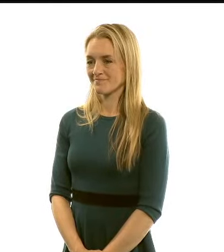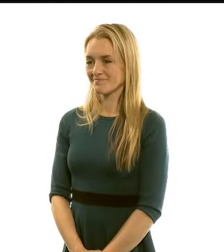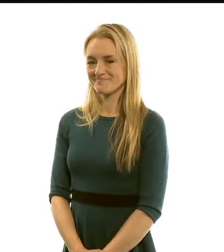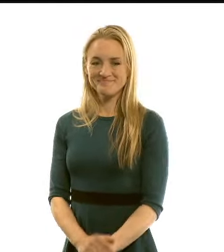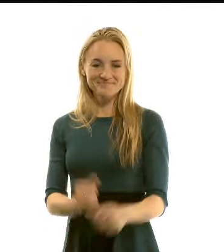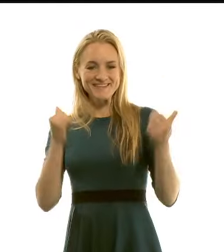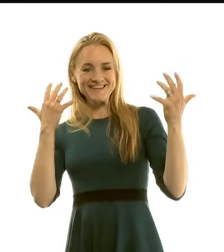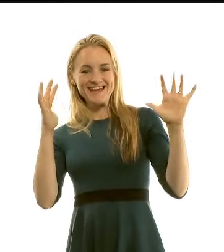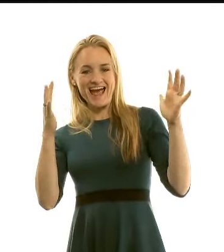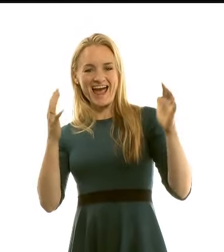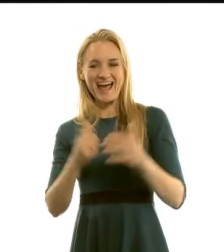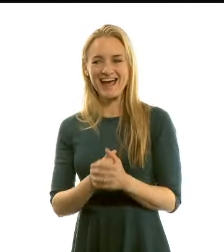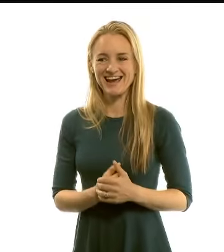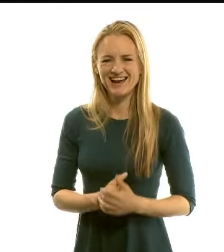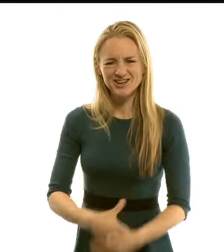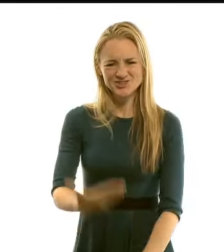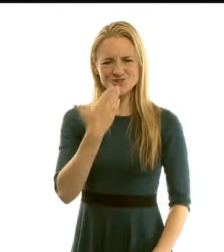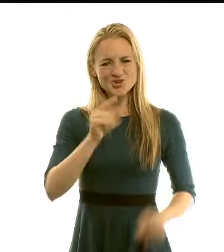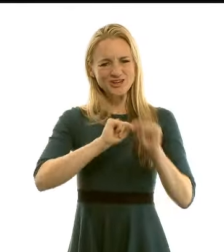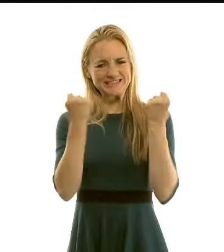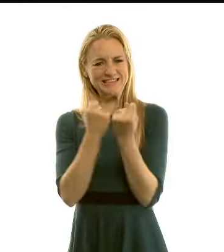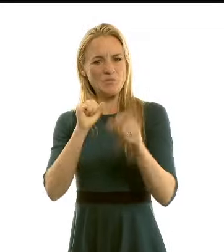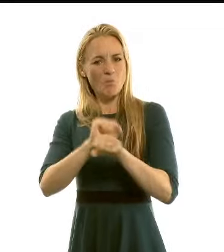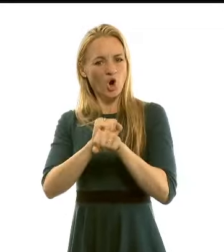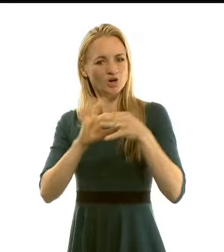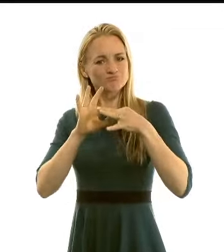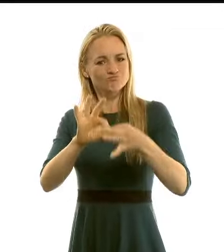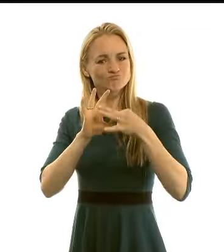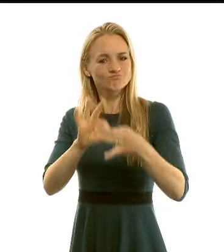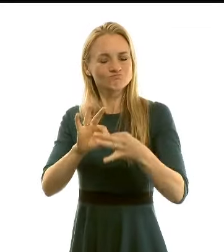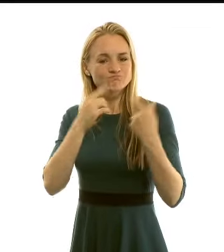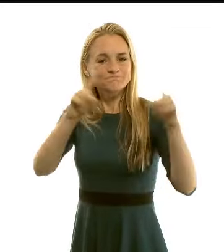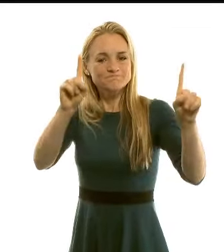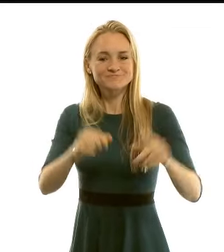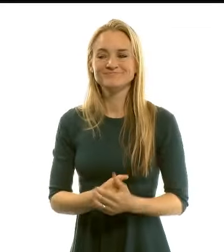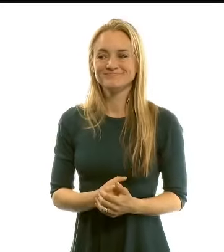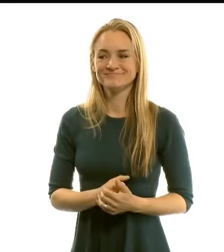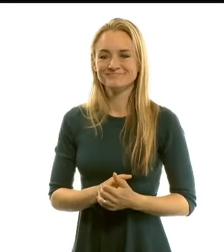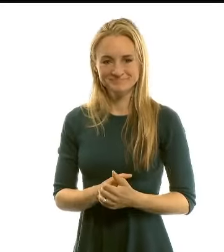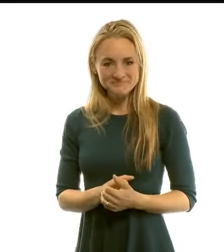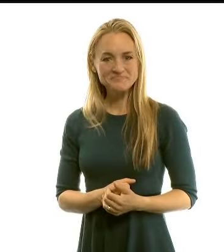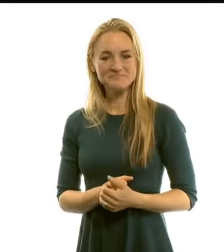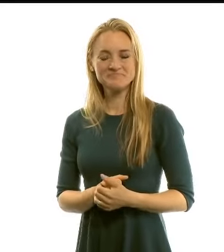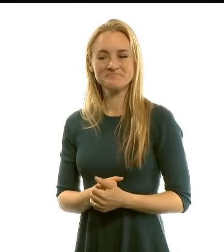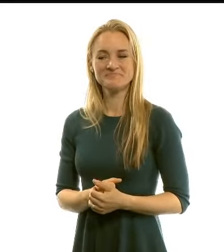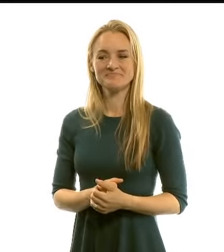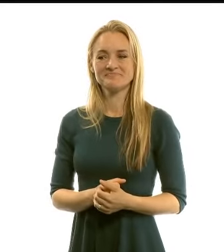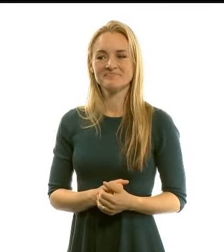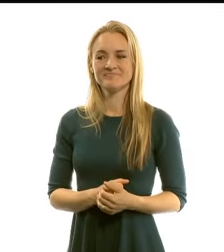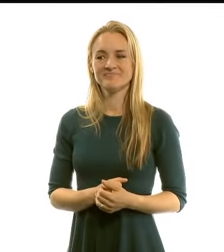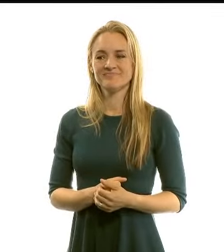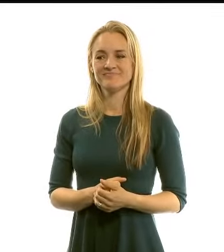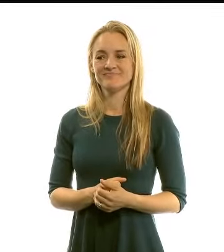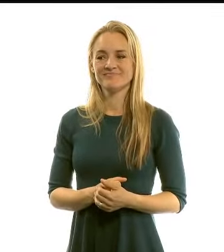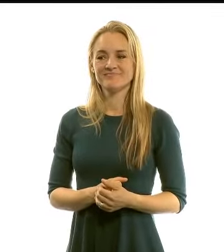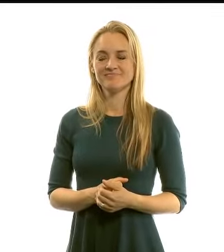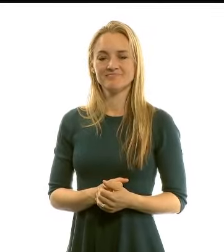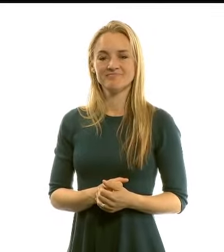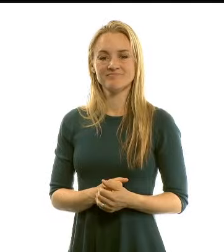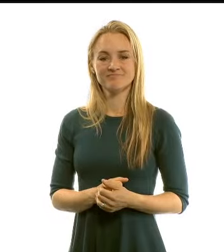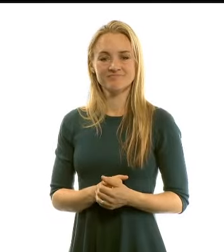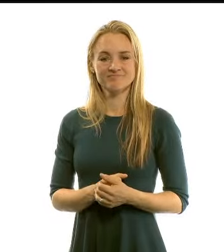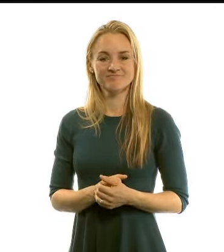That was some epic teamwork, Alice. Yeah. 90 seconds really goes quickly, but we did it. Yes, and they look so good.